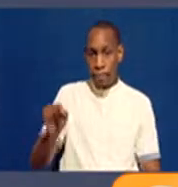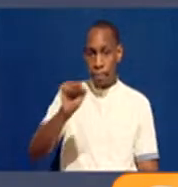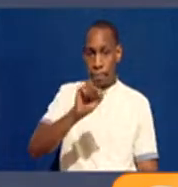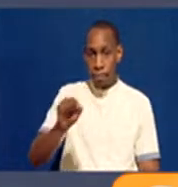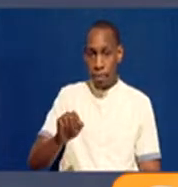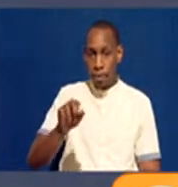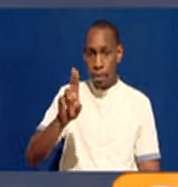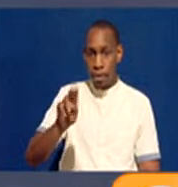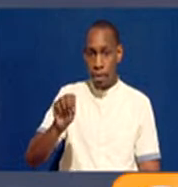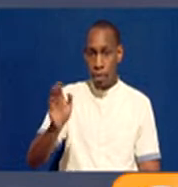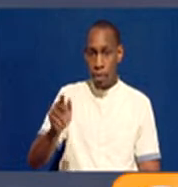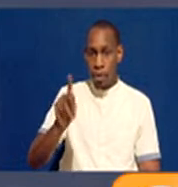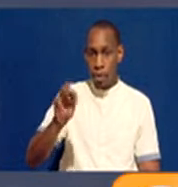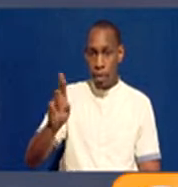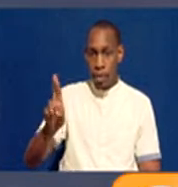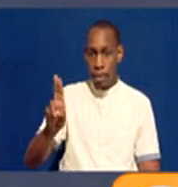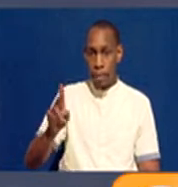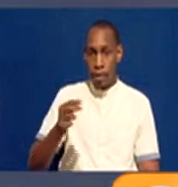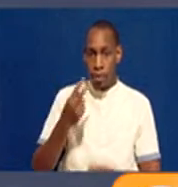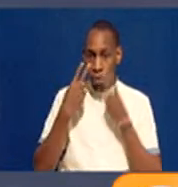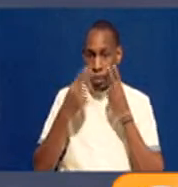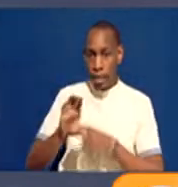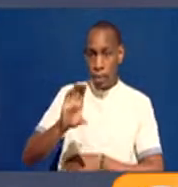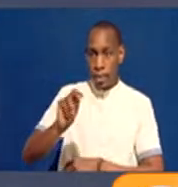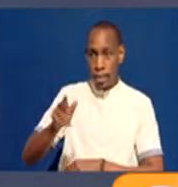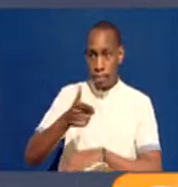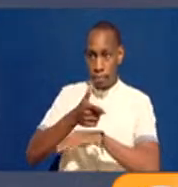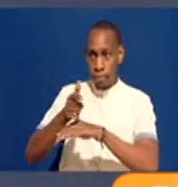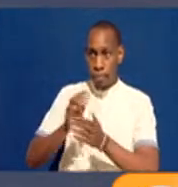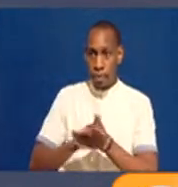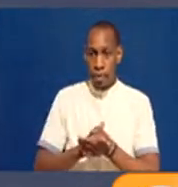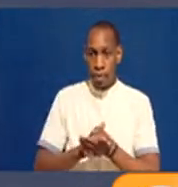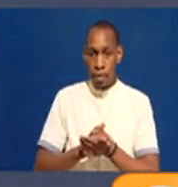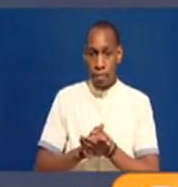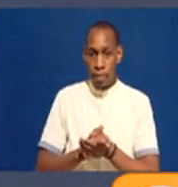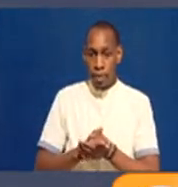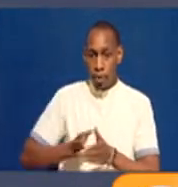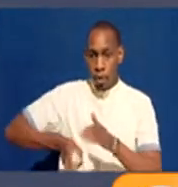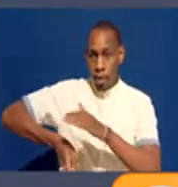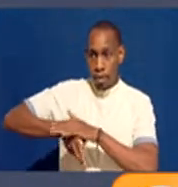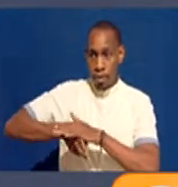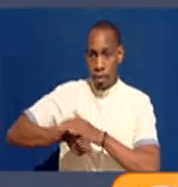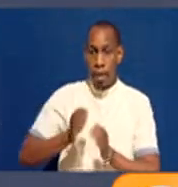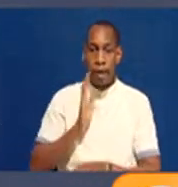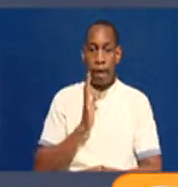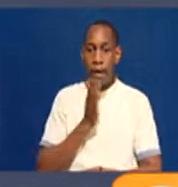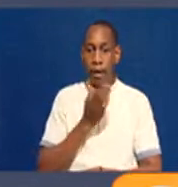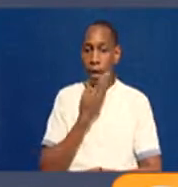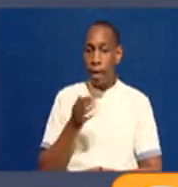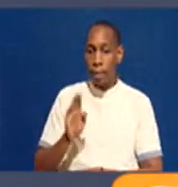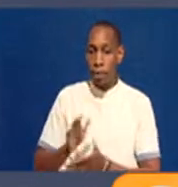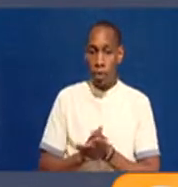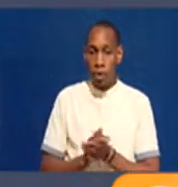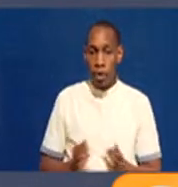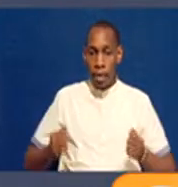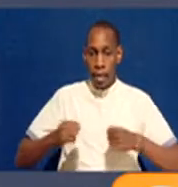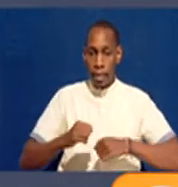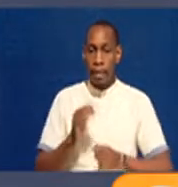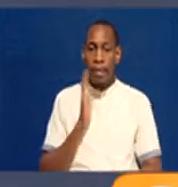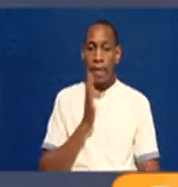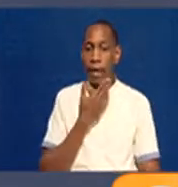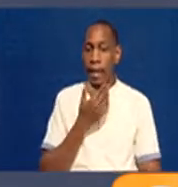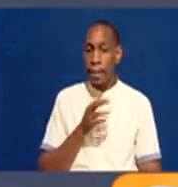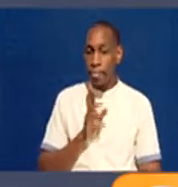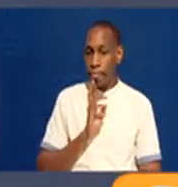Kamau, is seen in this CCTV footage wearing a blue jeans trouser, red and black jacket with a white